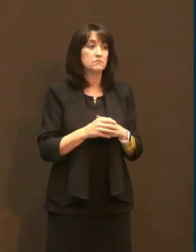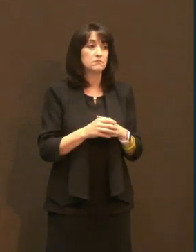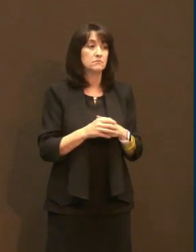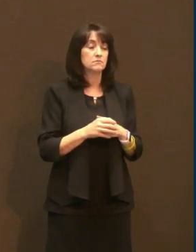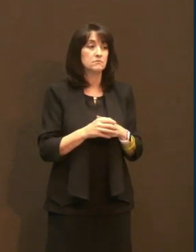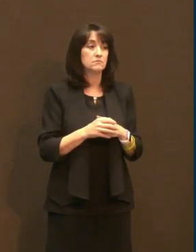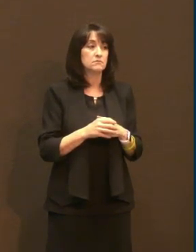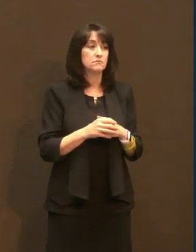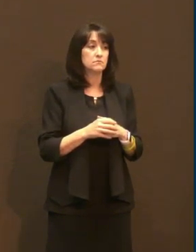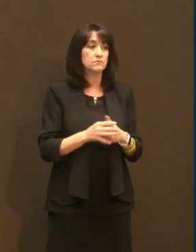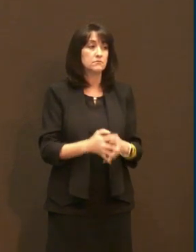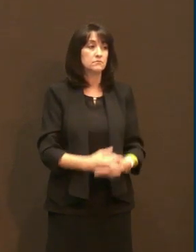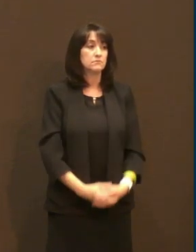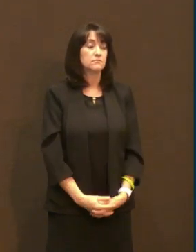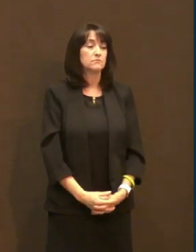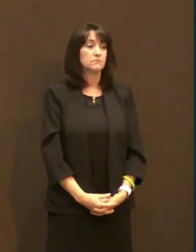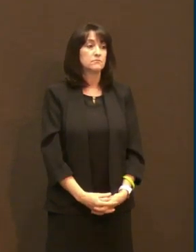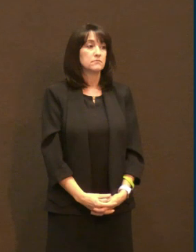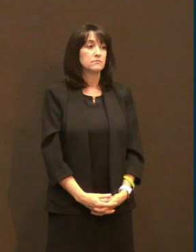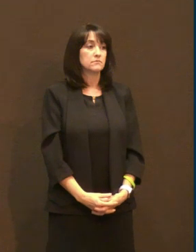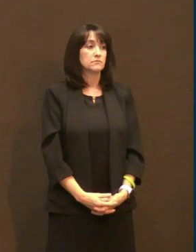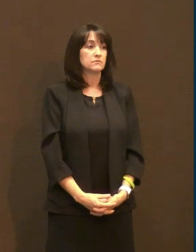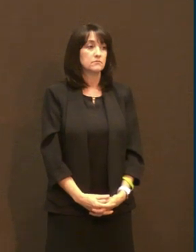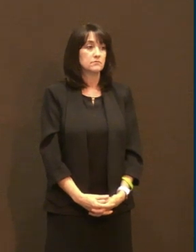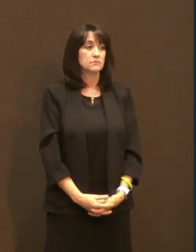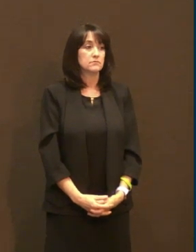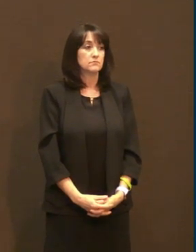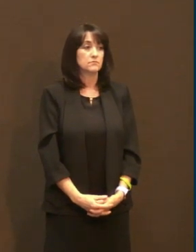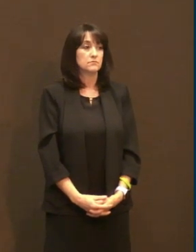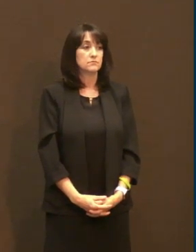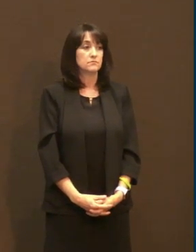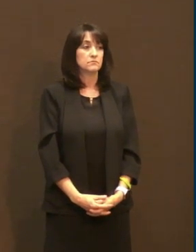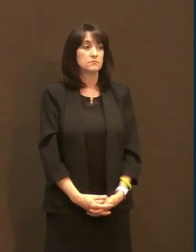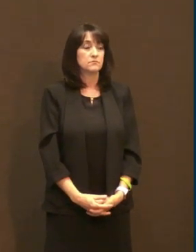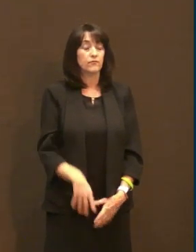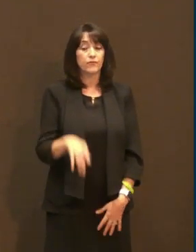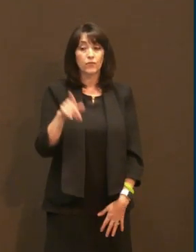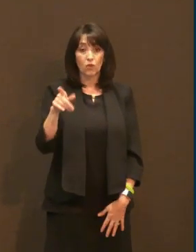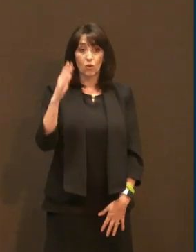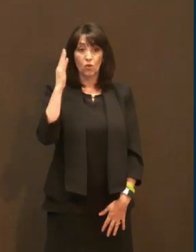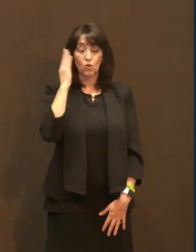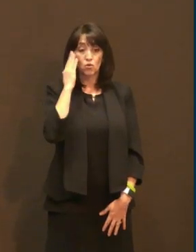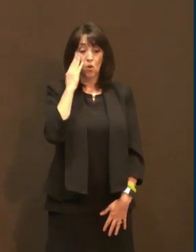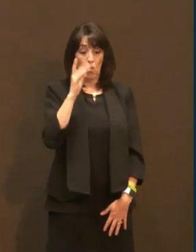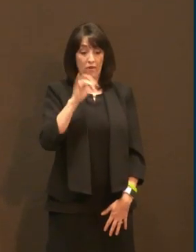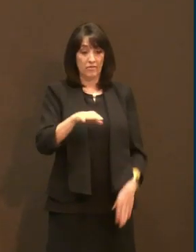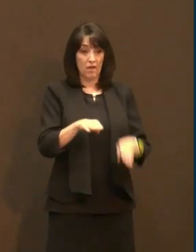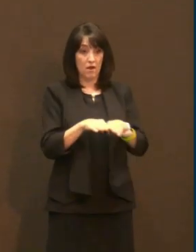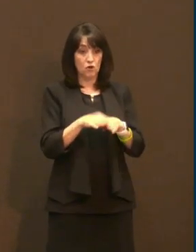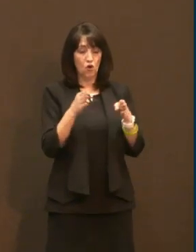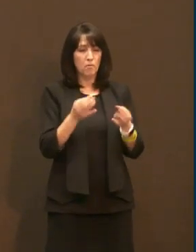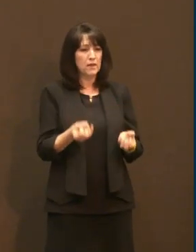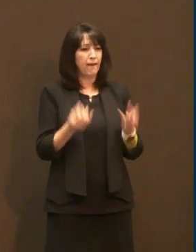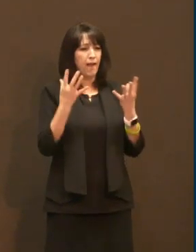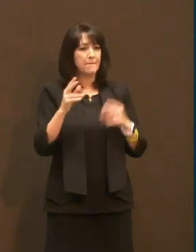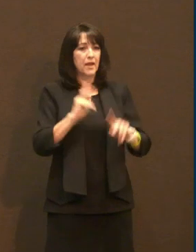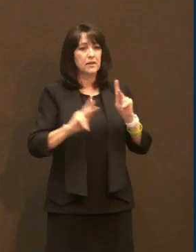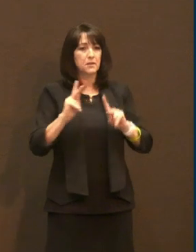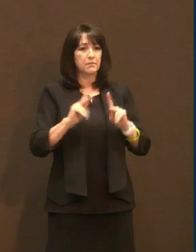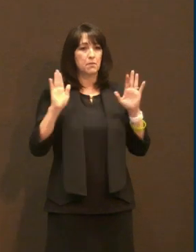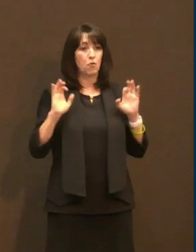work? Also, will workers who can return to work under this move still be eligible to